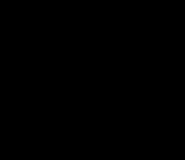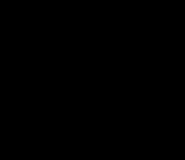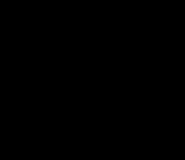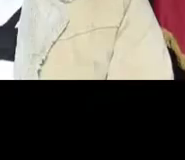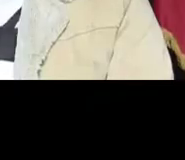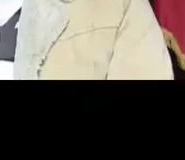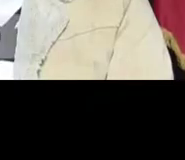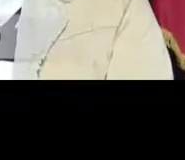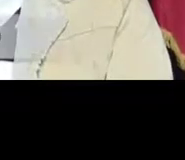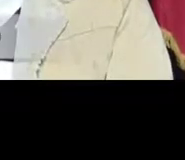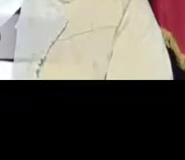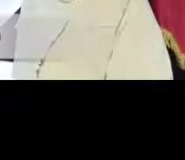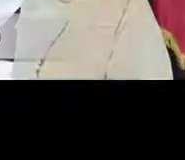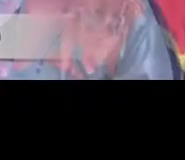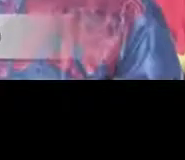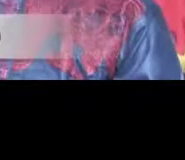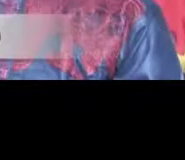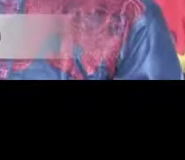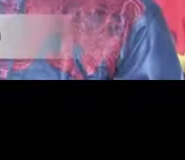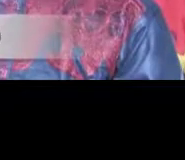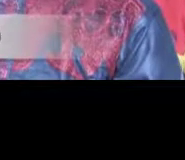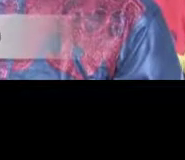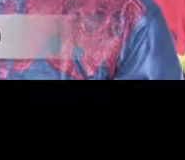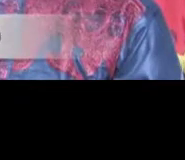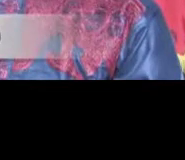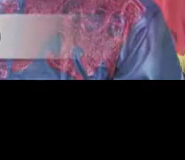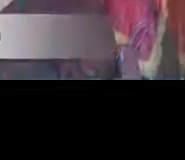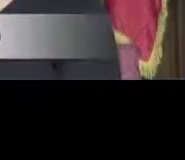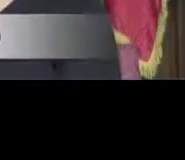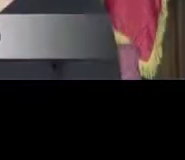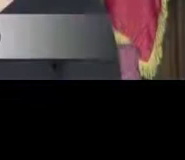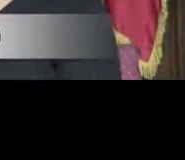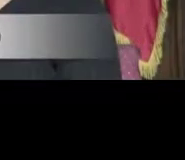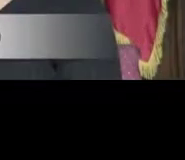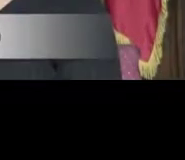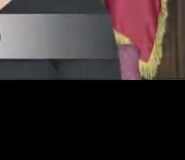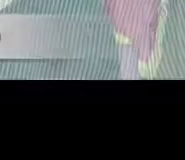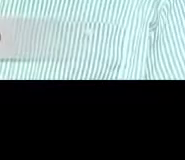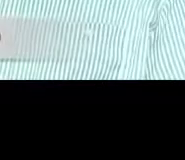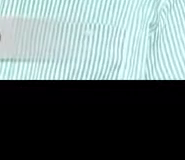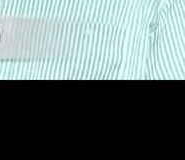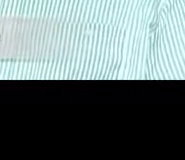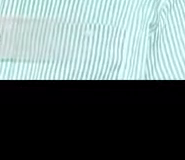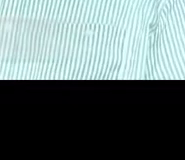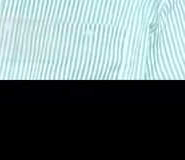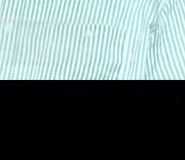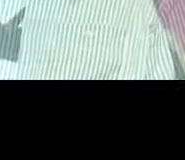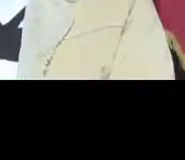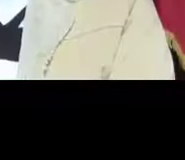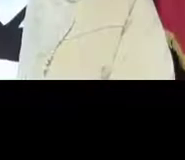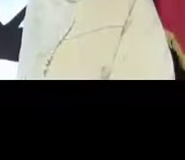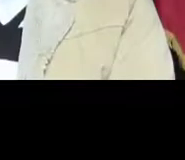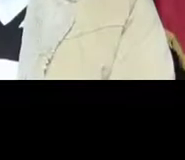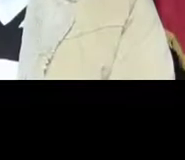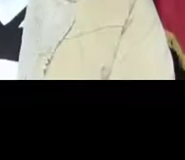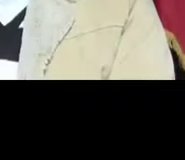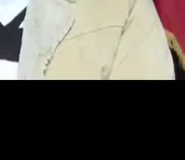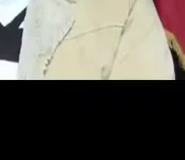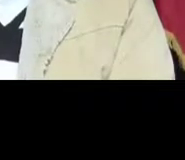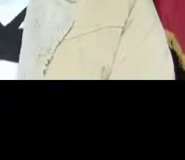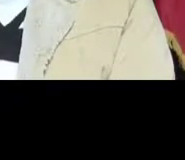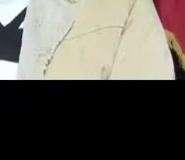proper account. Julia, I tell you, whatever you did for one of these brothers and sisters of mine, you did for